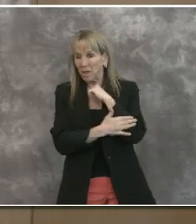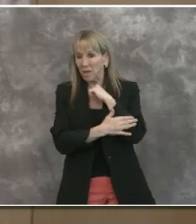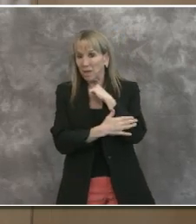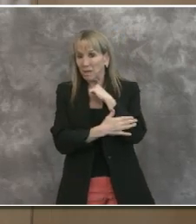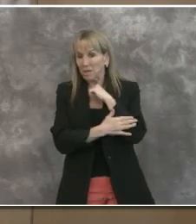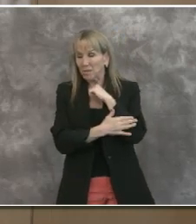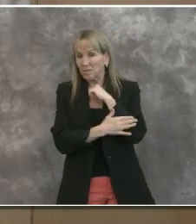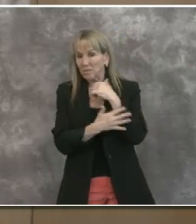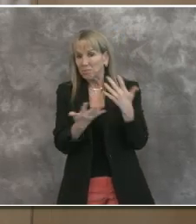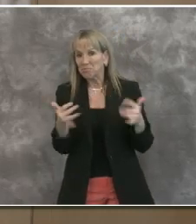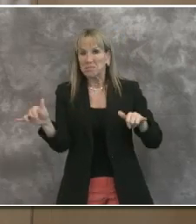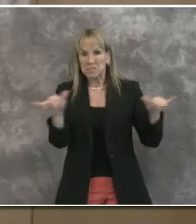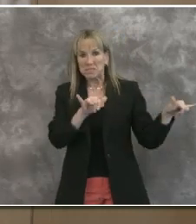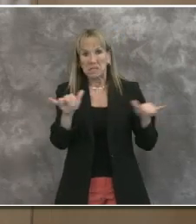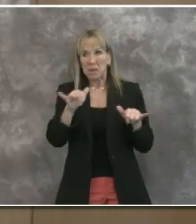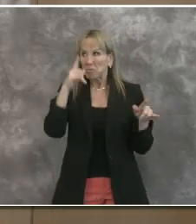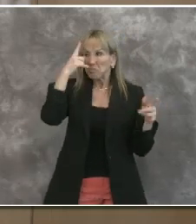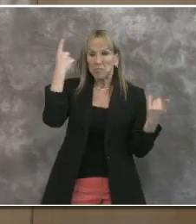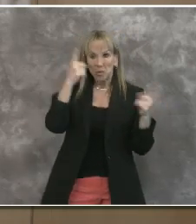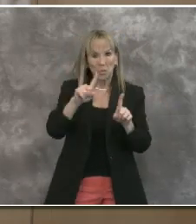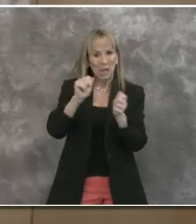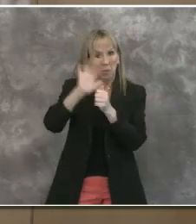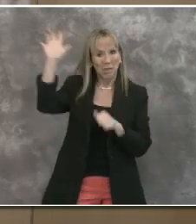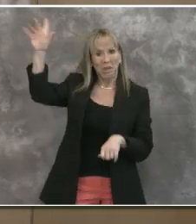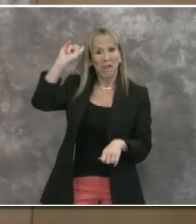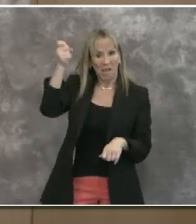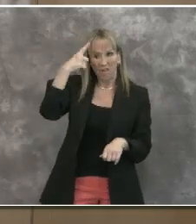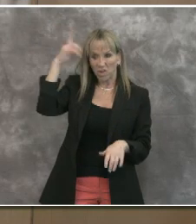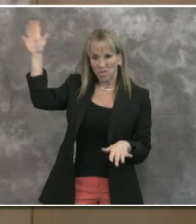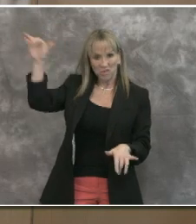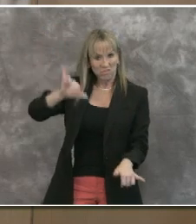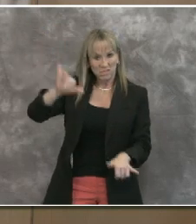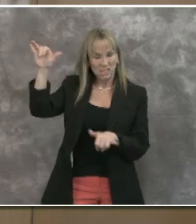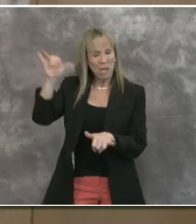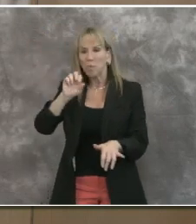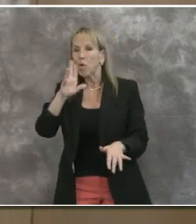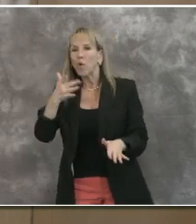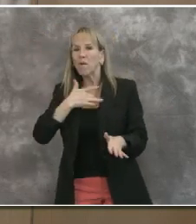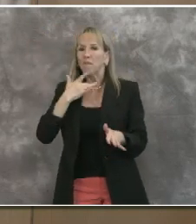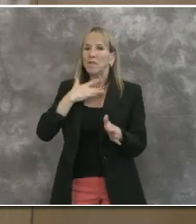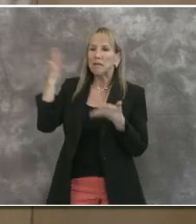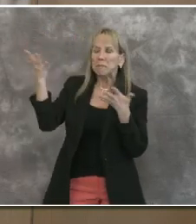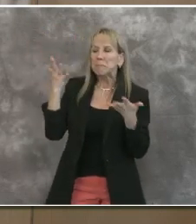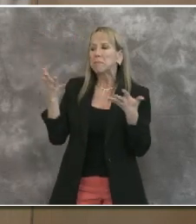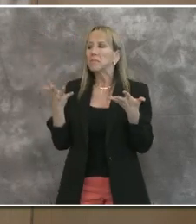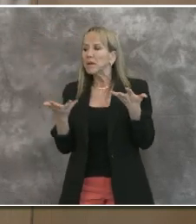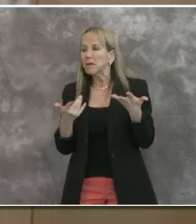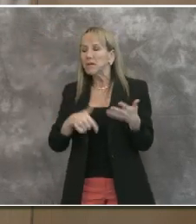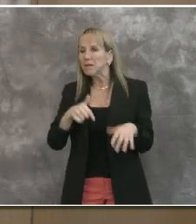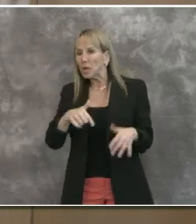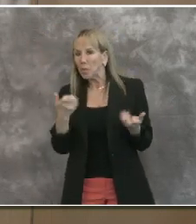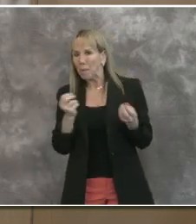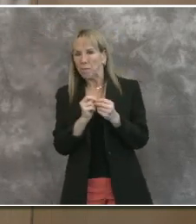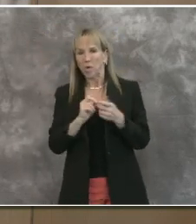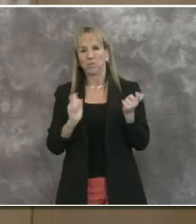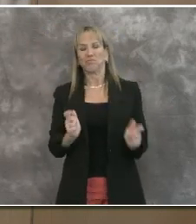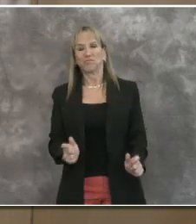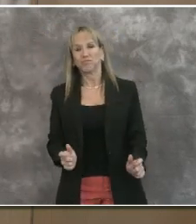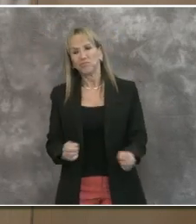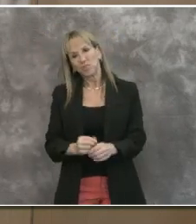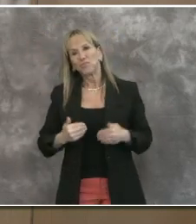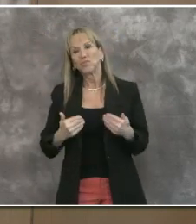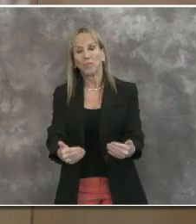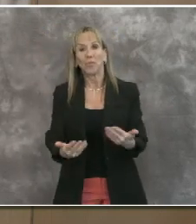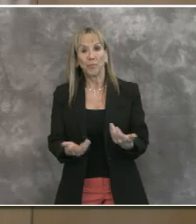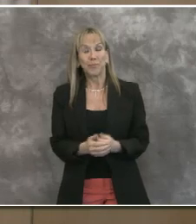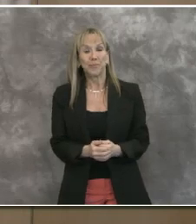in the same frame of mind as the governor, or is there still a desire to modify some of